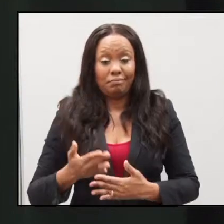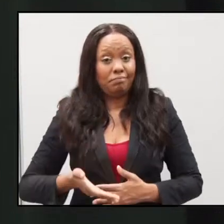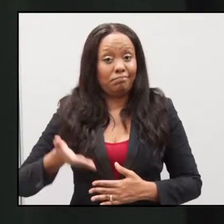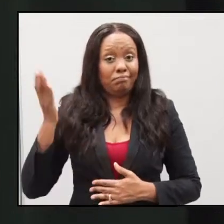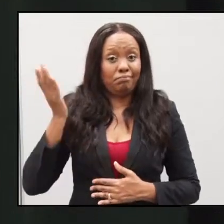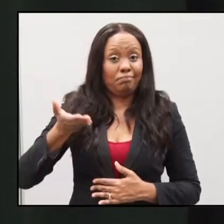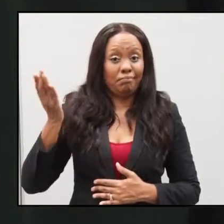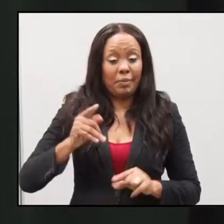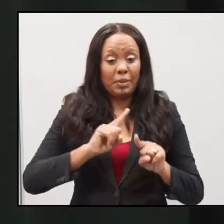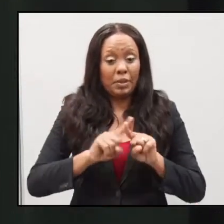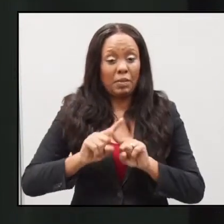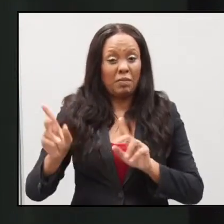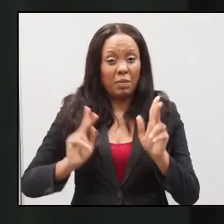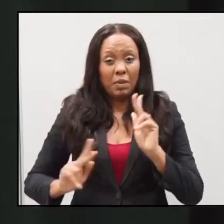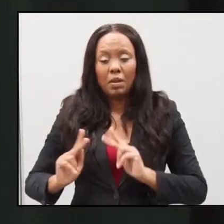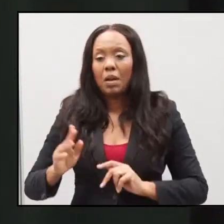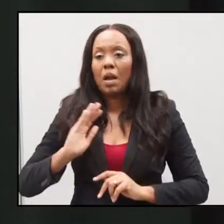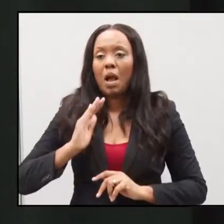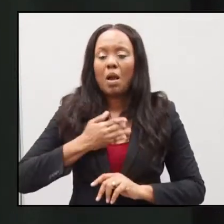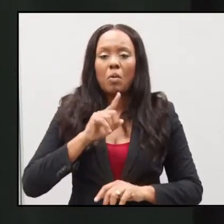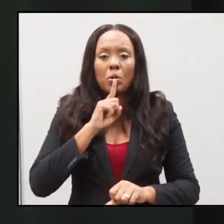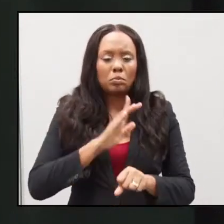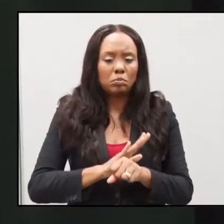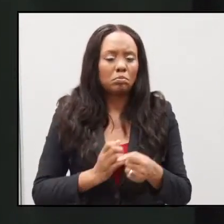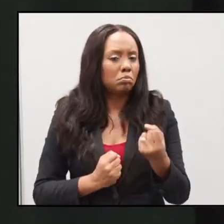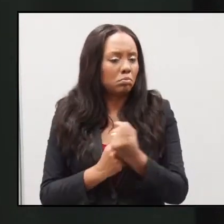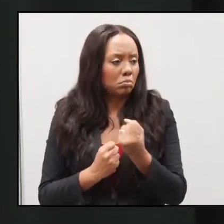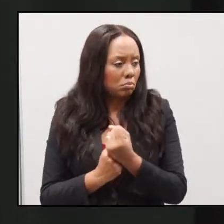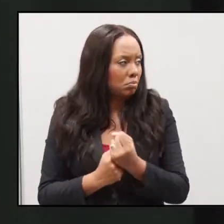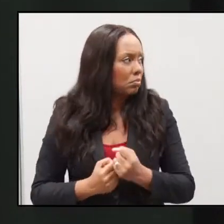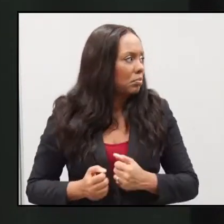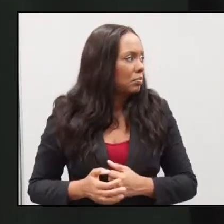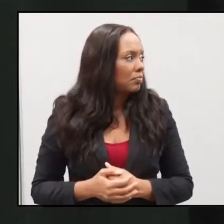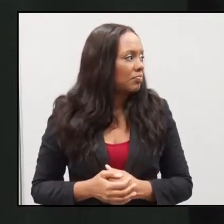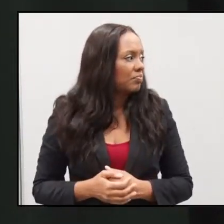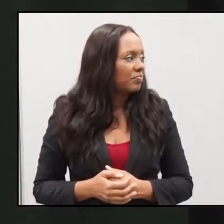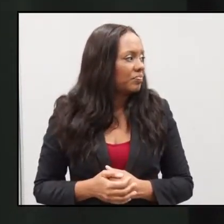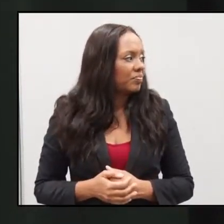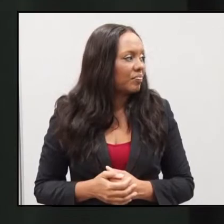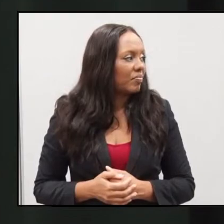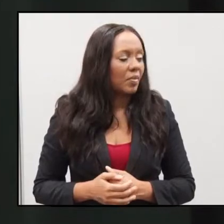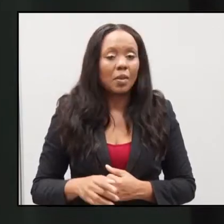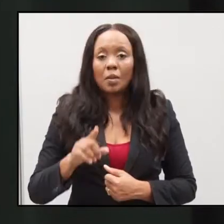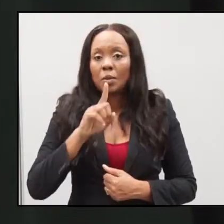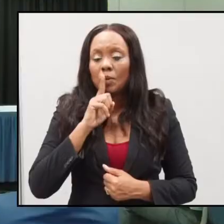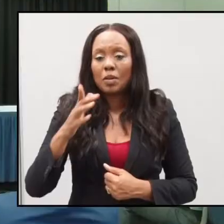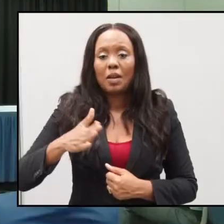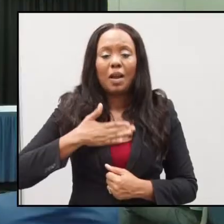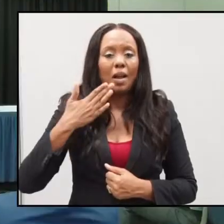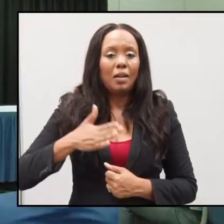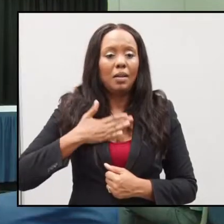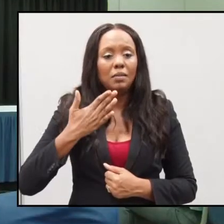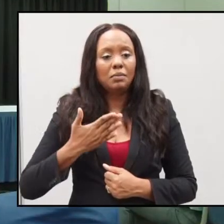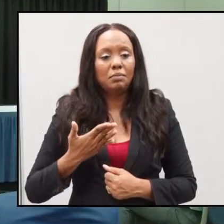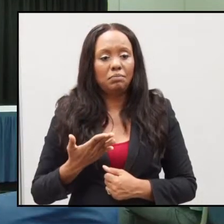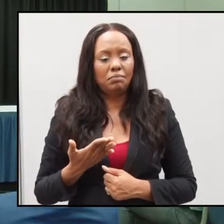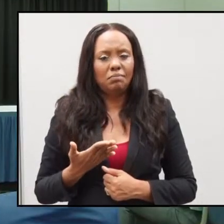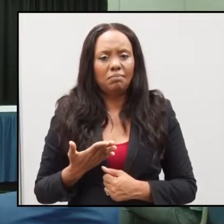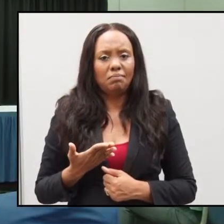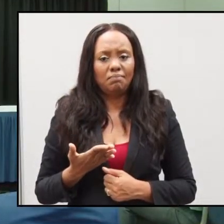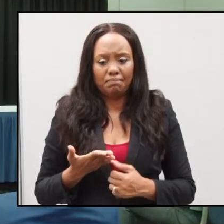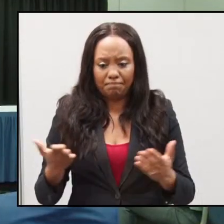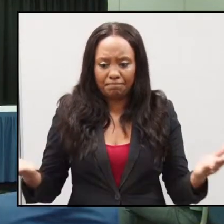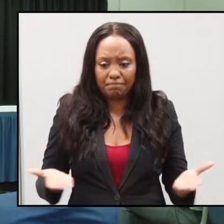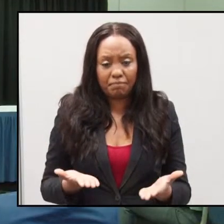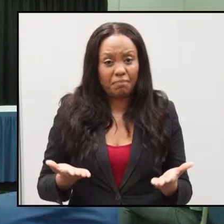commitment. And Ingrid, I'm so glad that you contextualized it well, because for